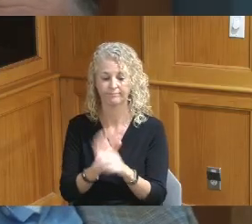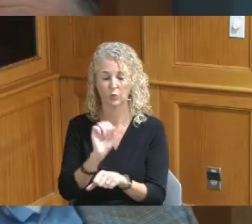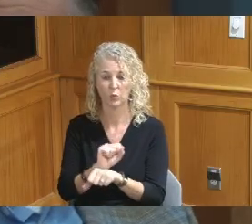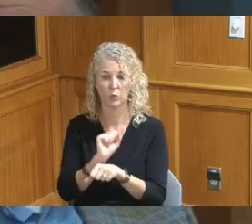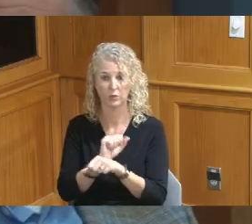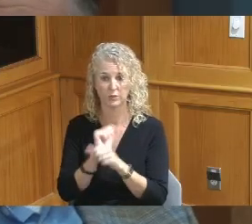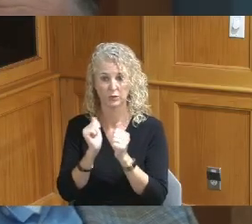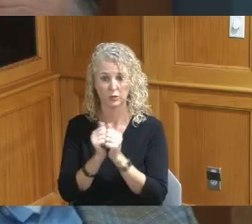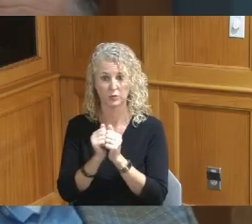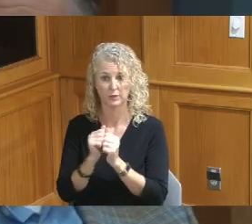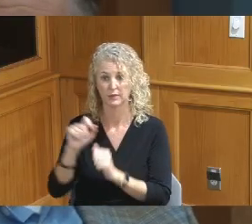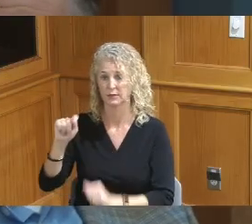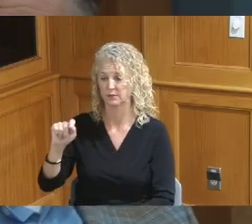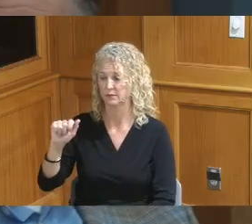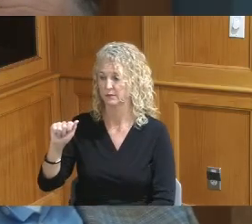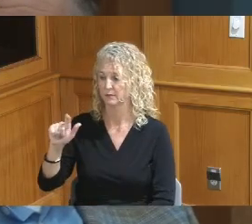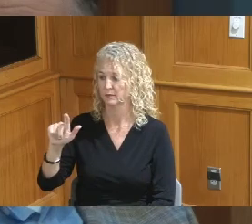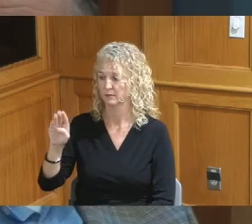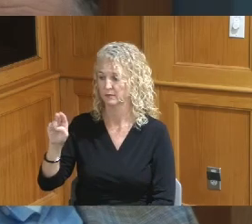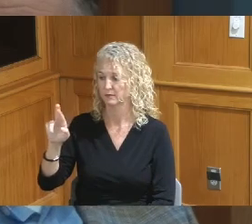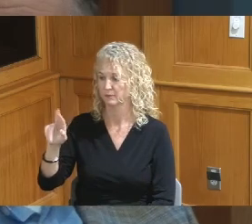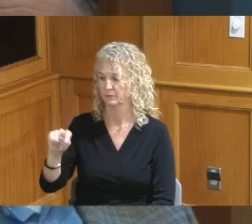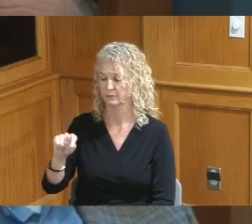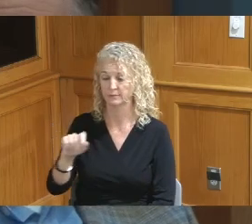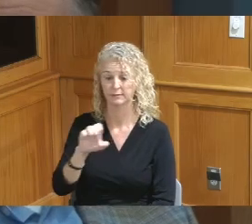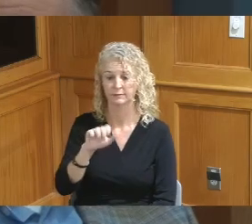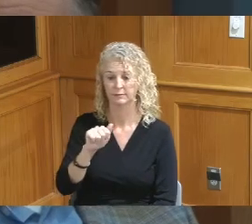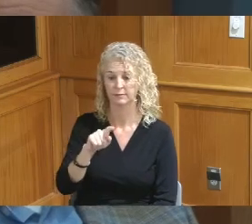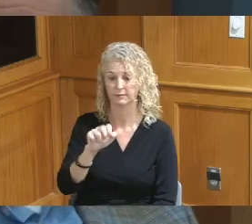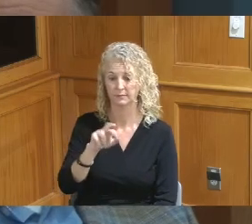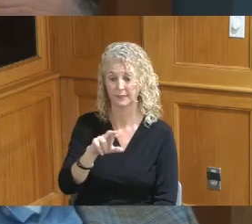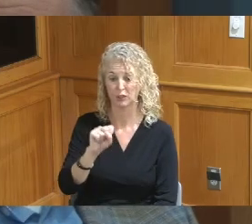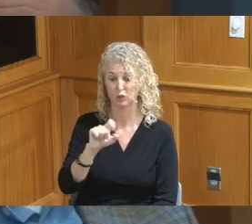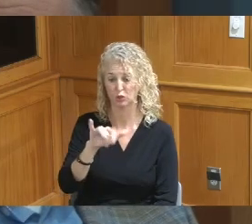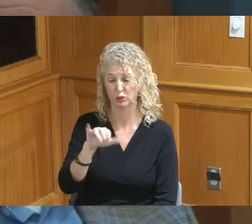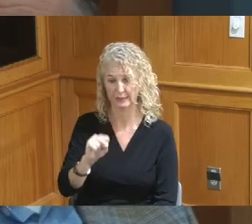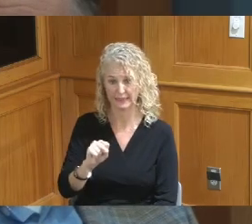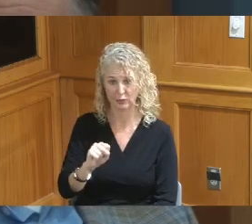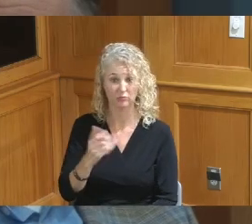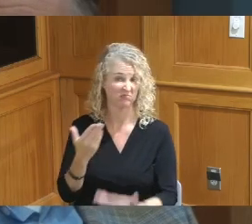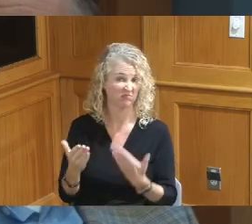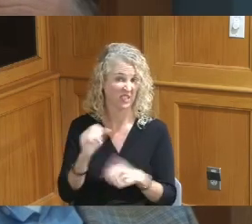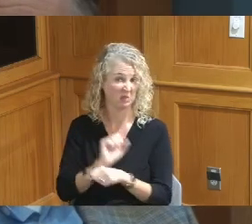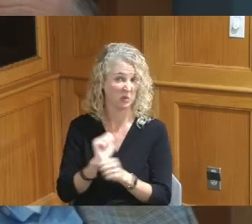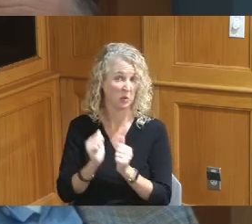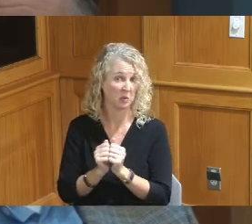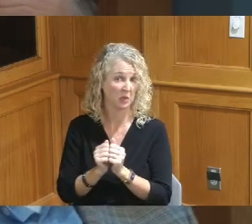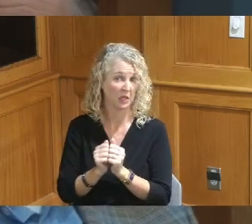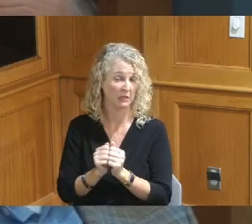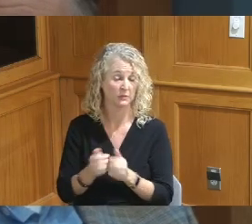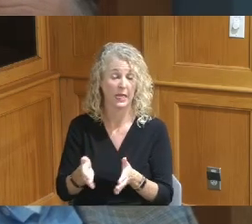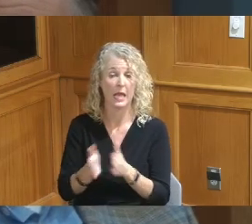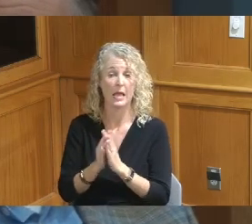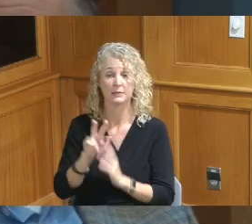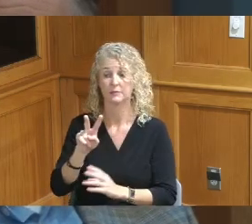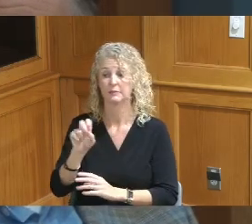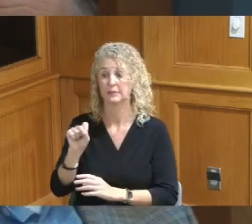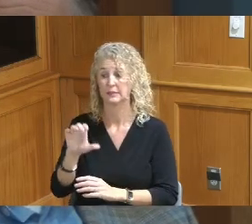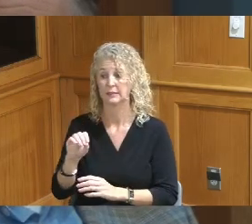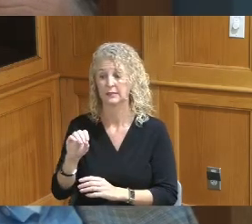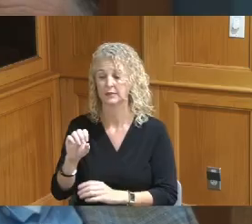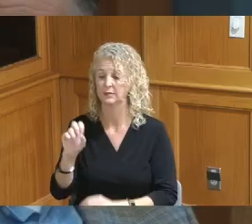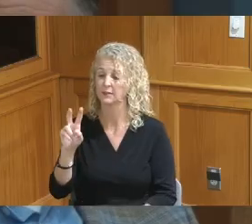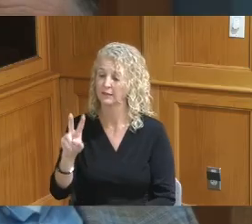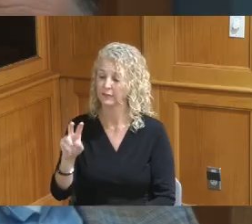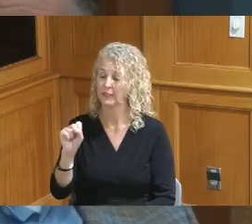working with Talbot's developer, their developer, Easter Seal's developer, bringing in the VSC because we want them to be a